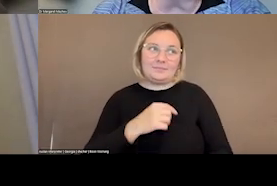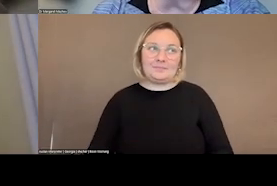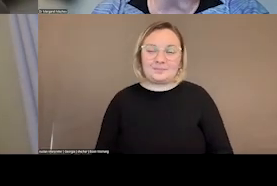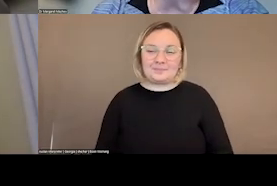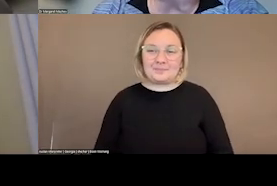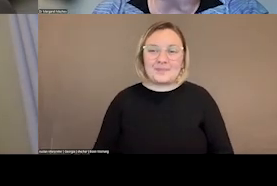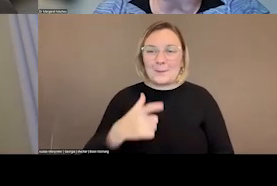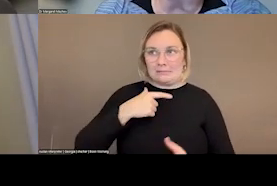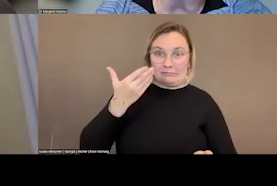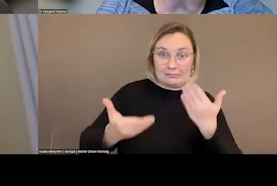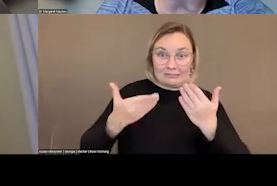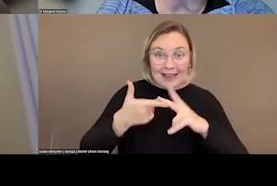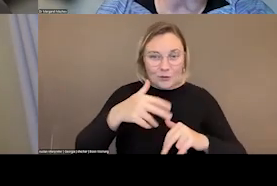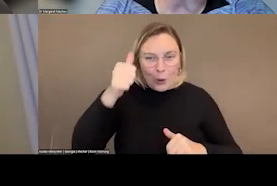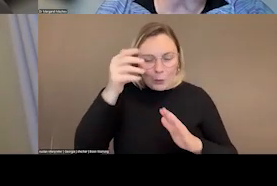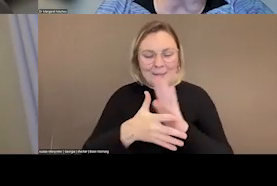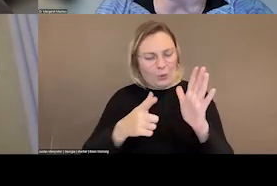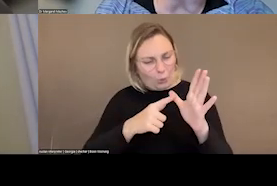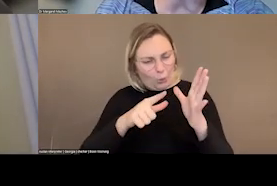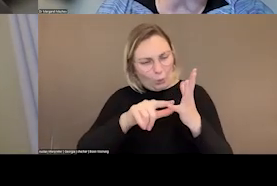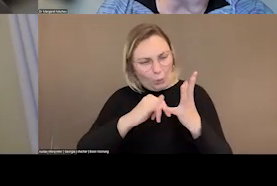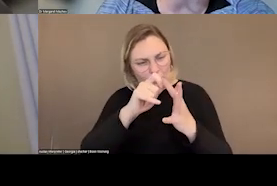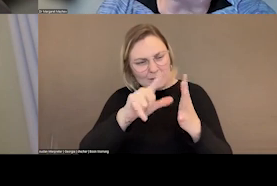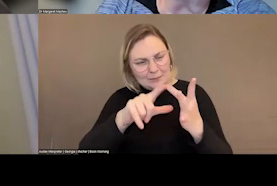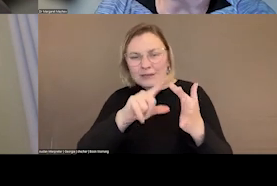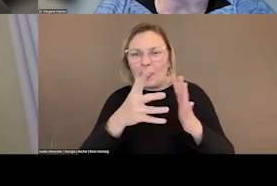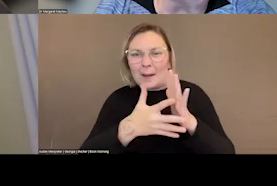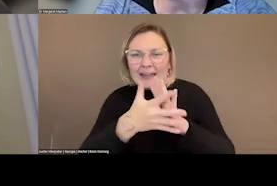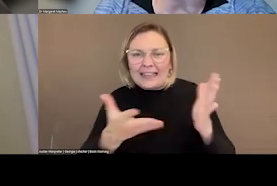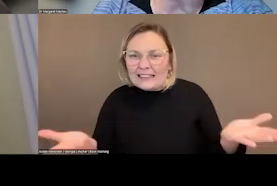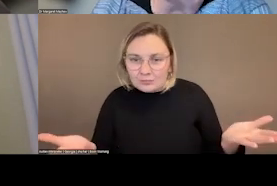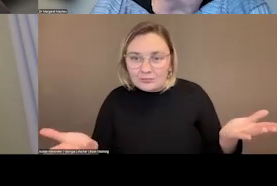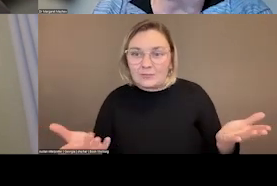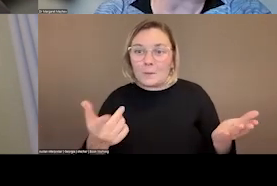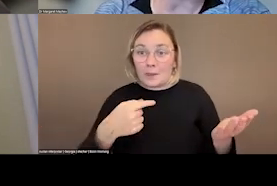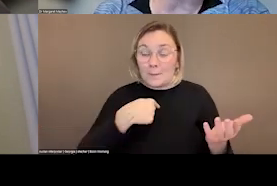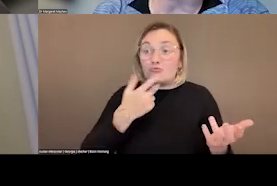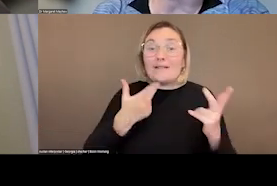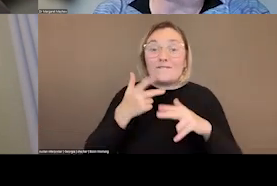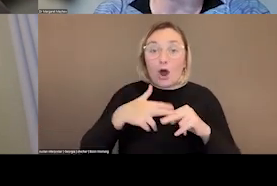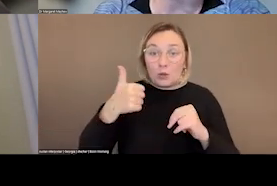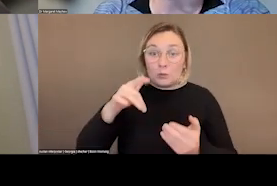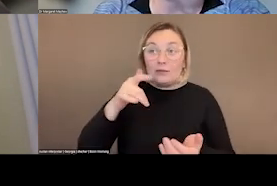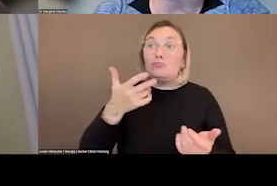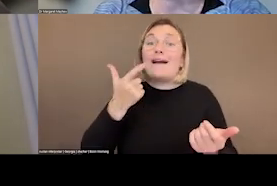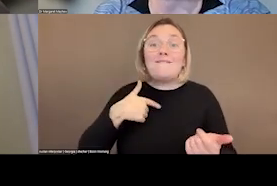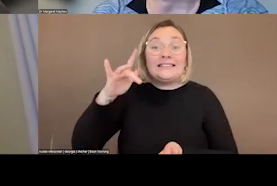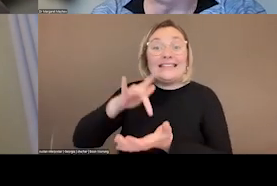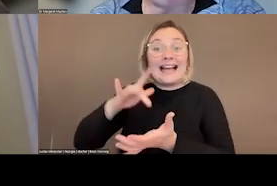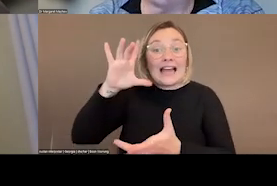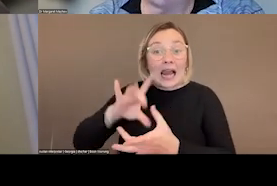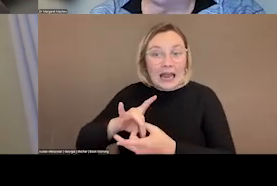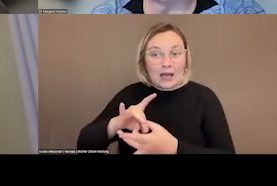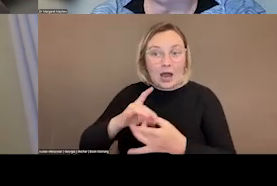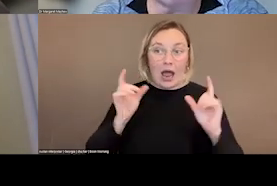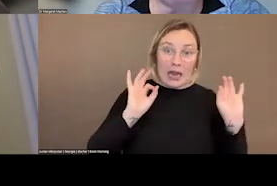yeah, because I'm not sure if everyone knows what auspicing is, but so yes. I get I rely on if I relied on Centrelink payments, which I don't